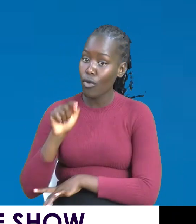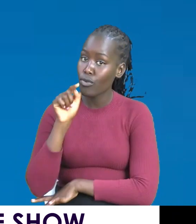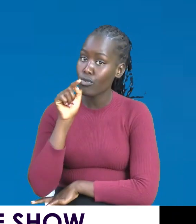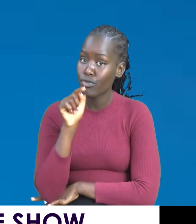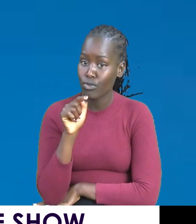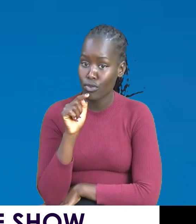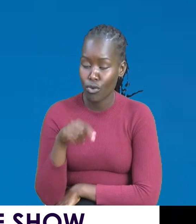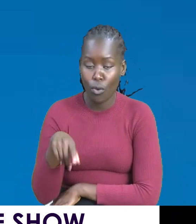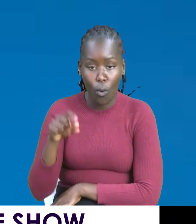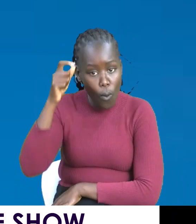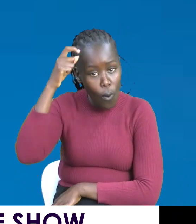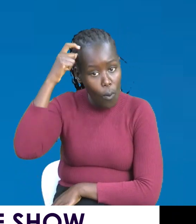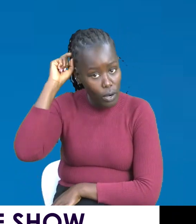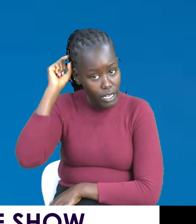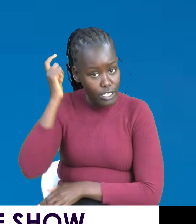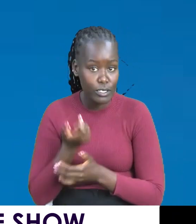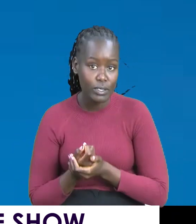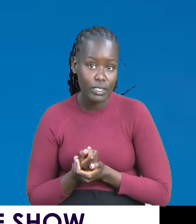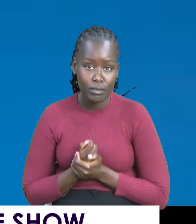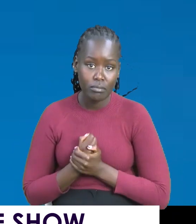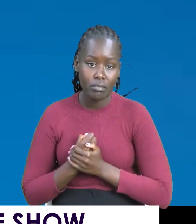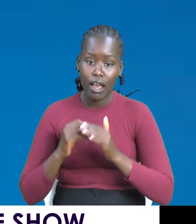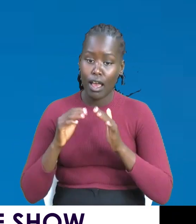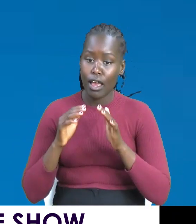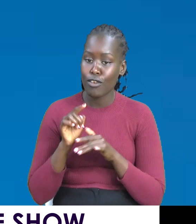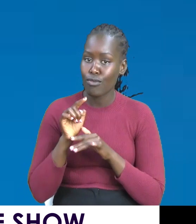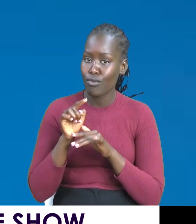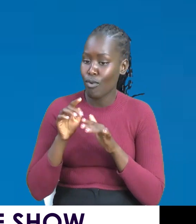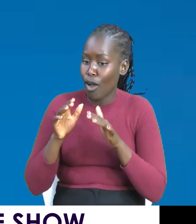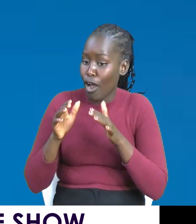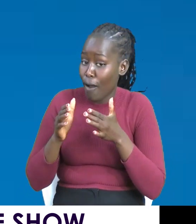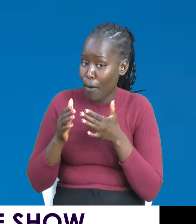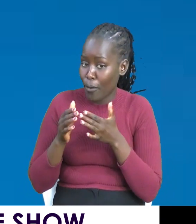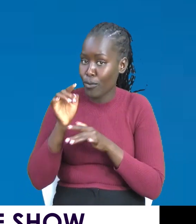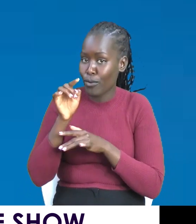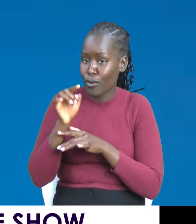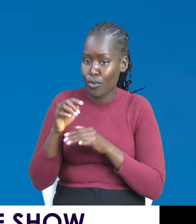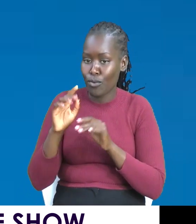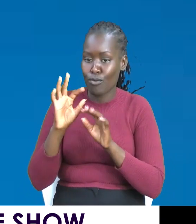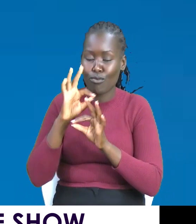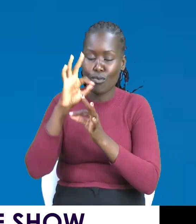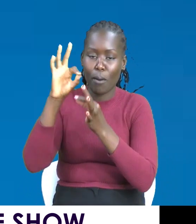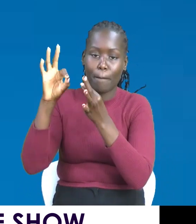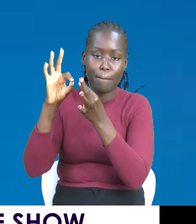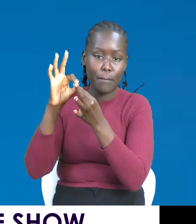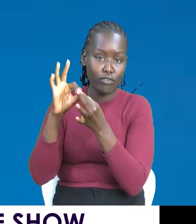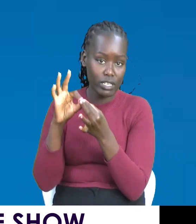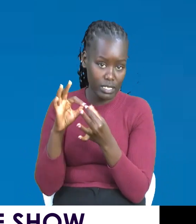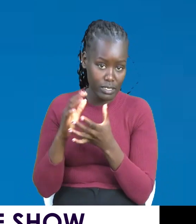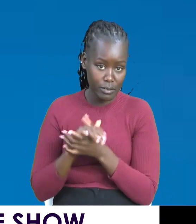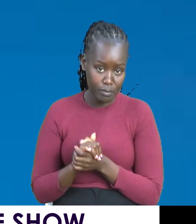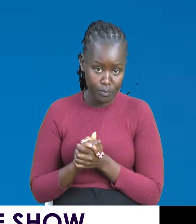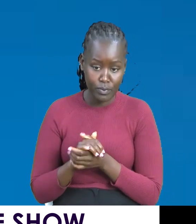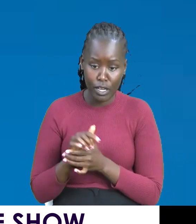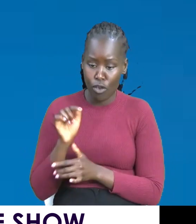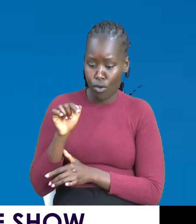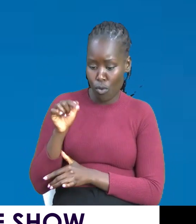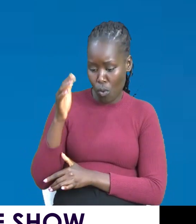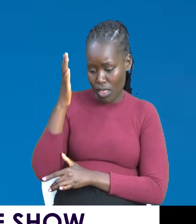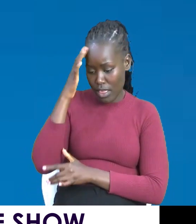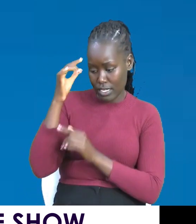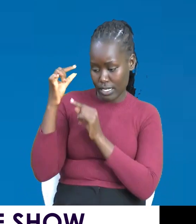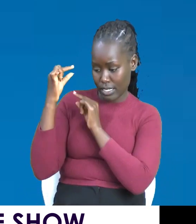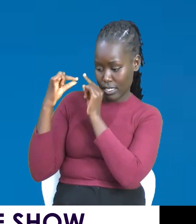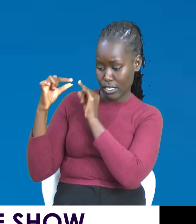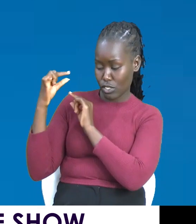are original. Just the way you are perfect. You know, this generation is